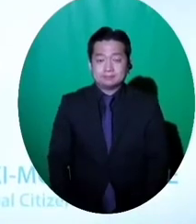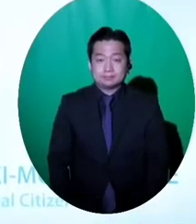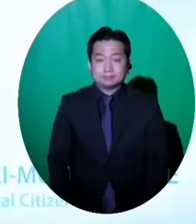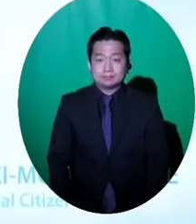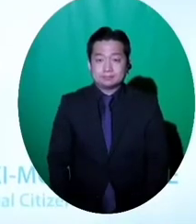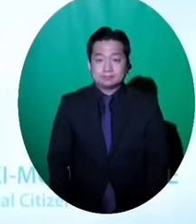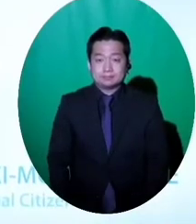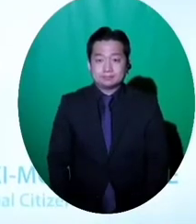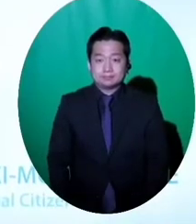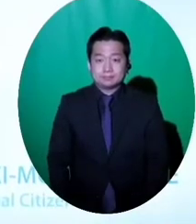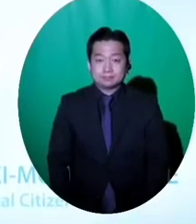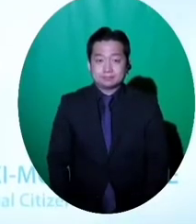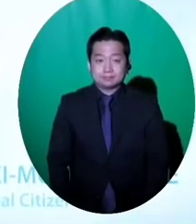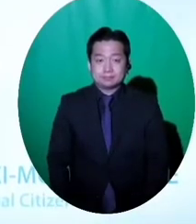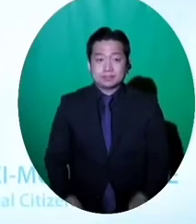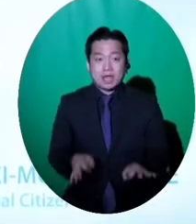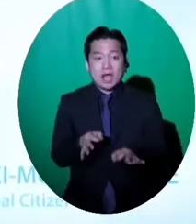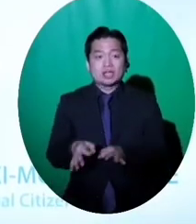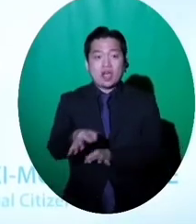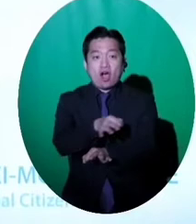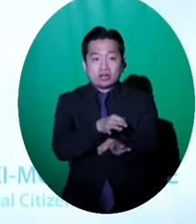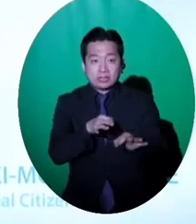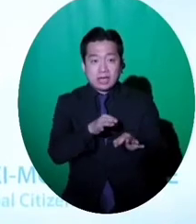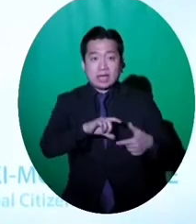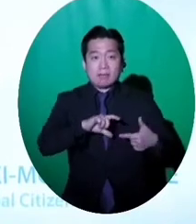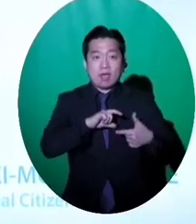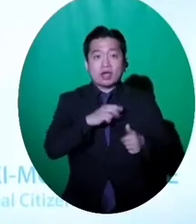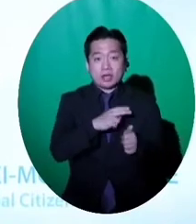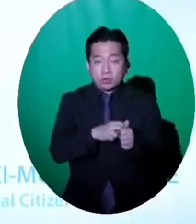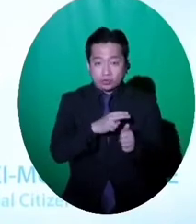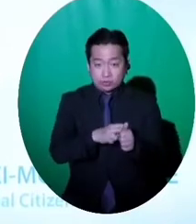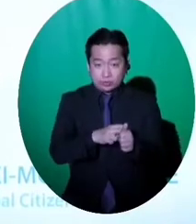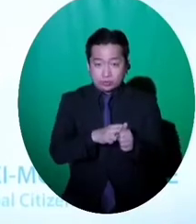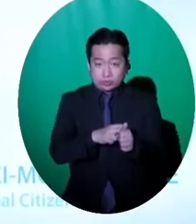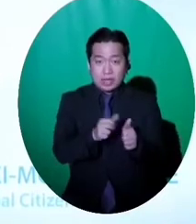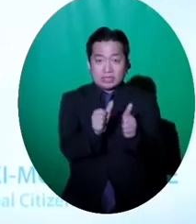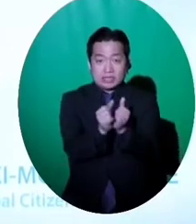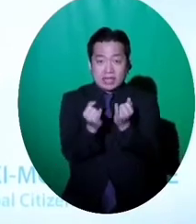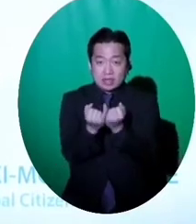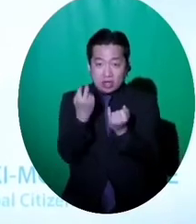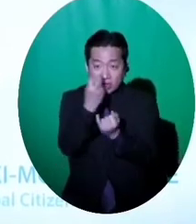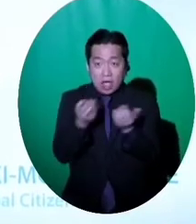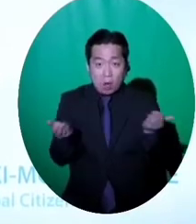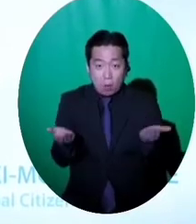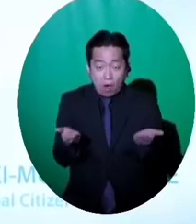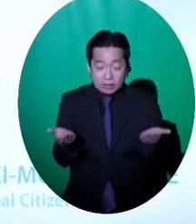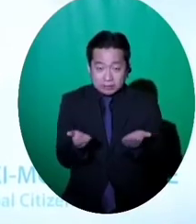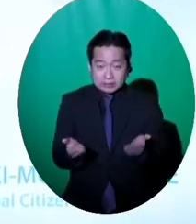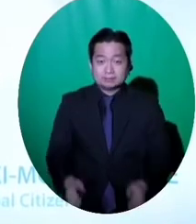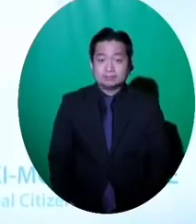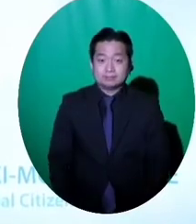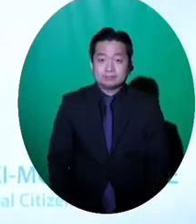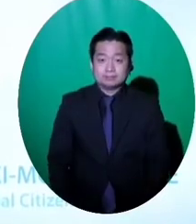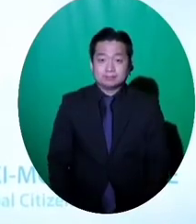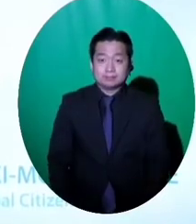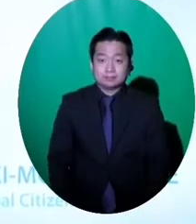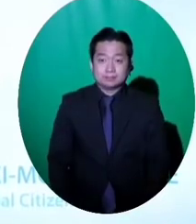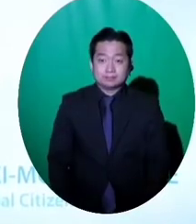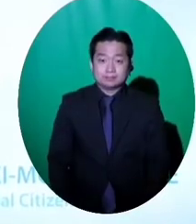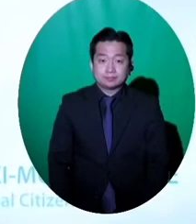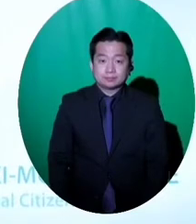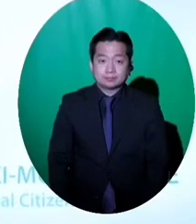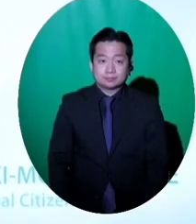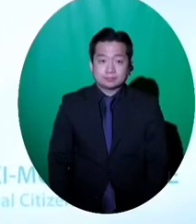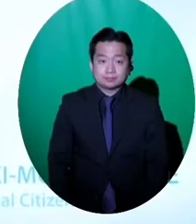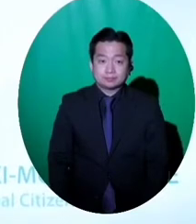Care Work at the Political Economy Research Institute at University of Massachusetts Amherst,